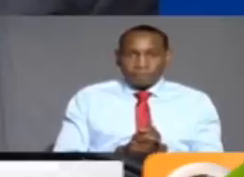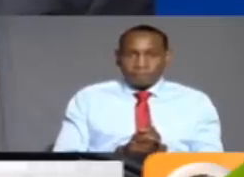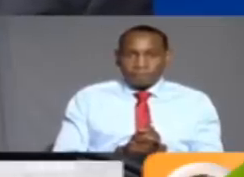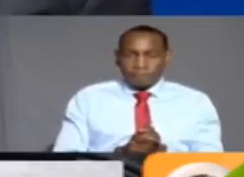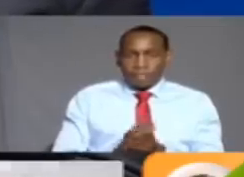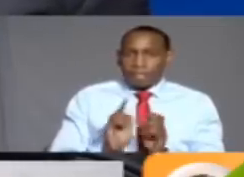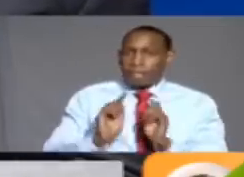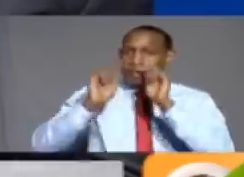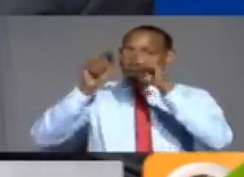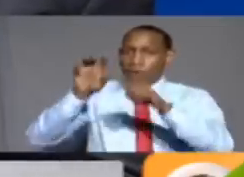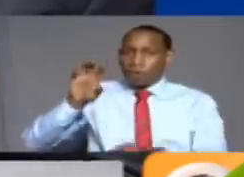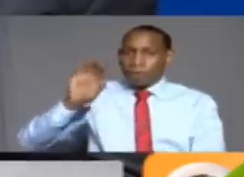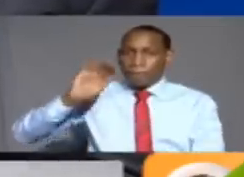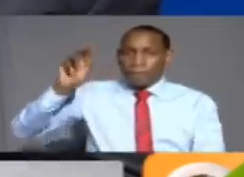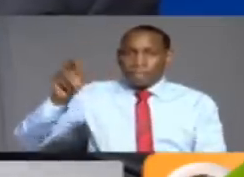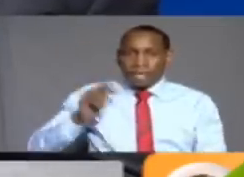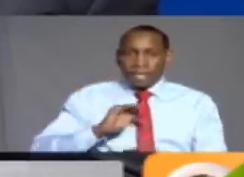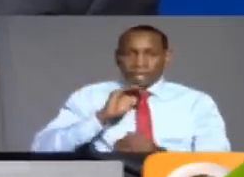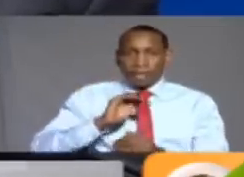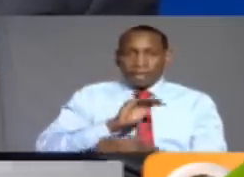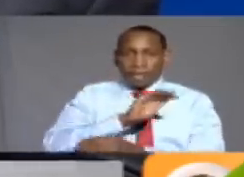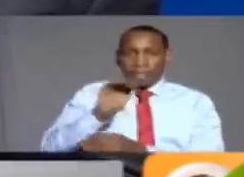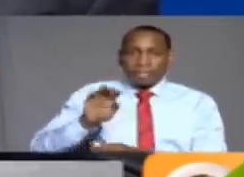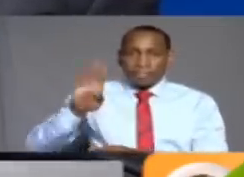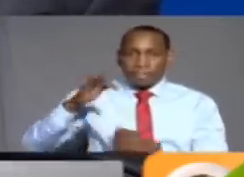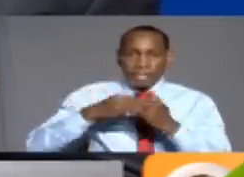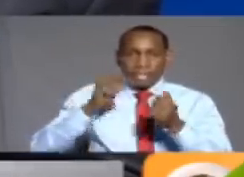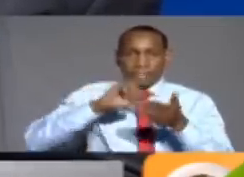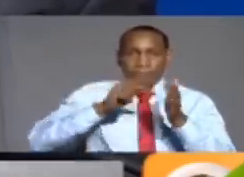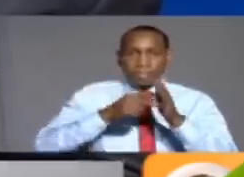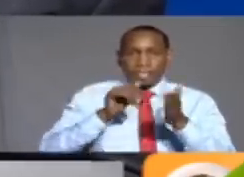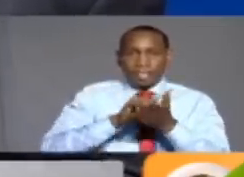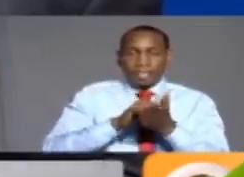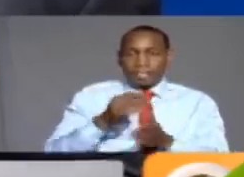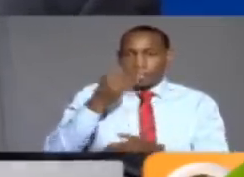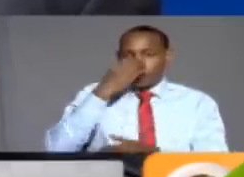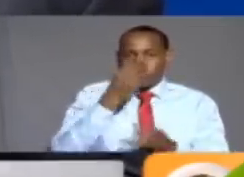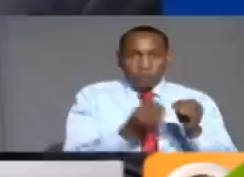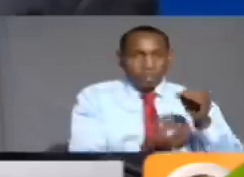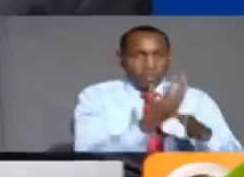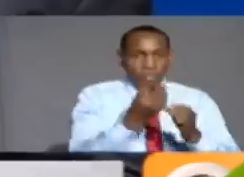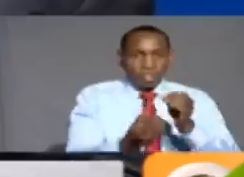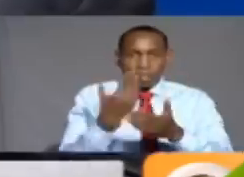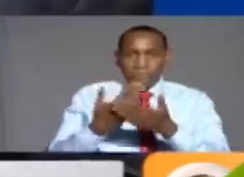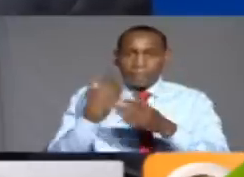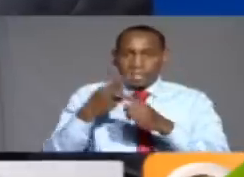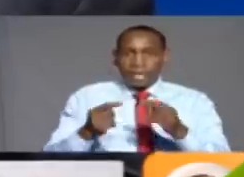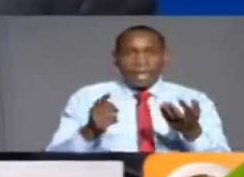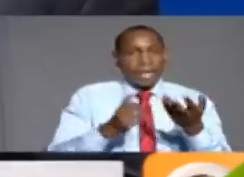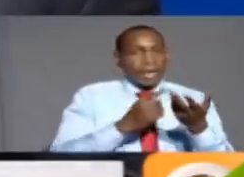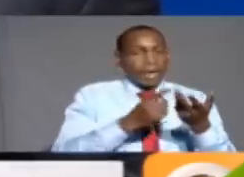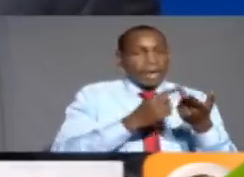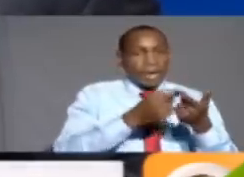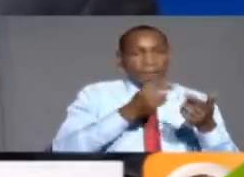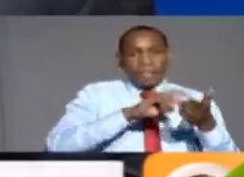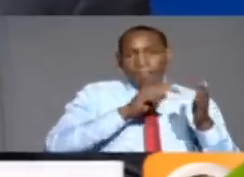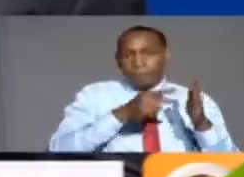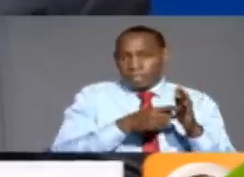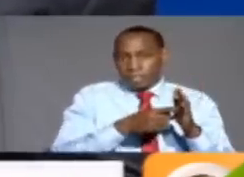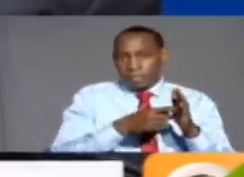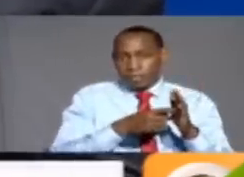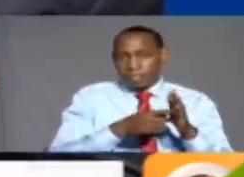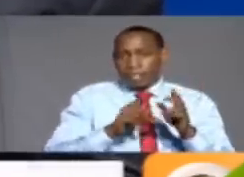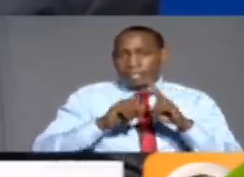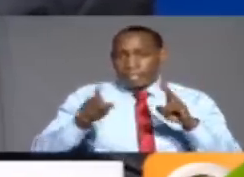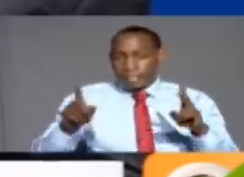Mount Kenya and ask me, of all the 48 projects that the deputy president actually went out launching last year, how many have actually